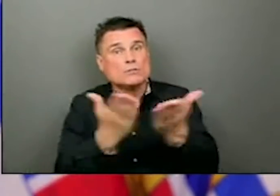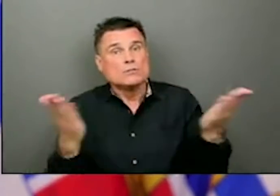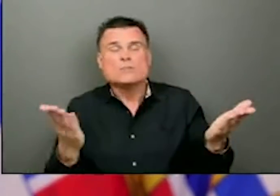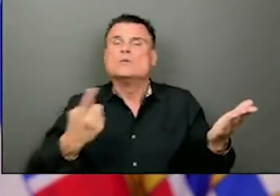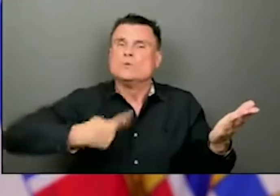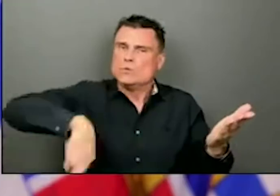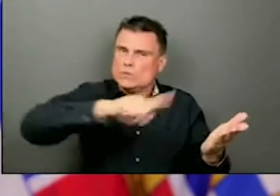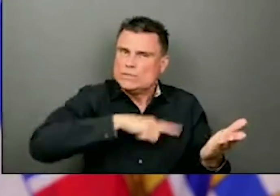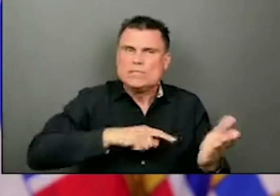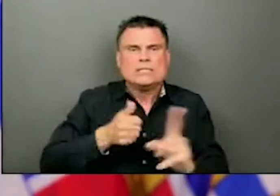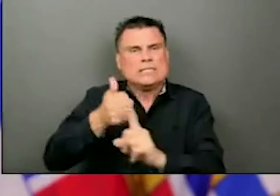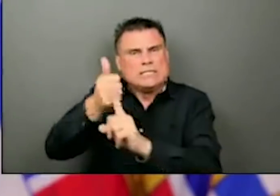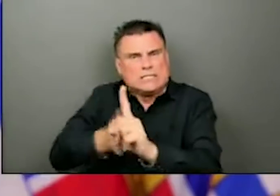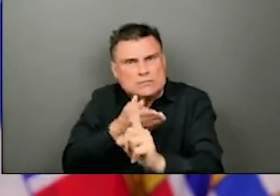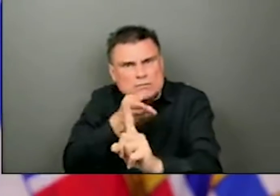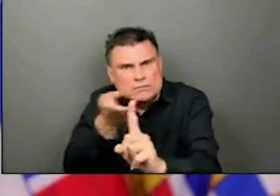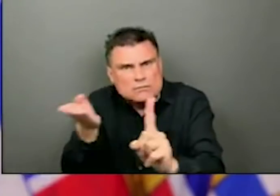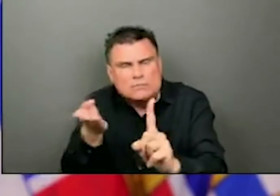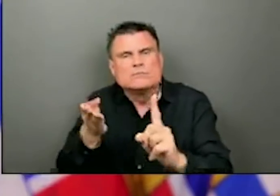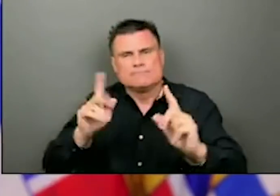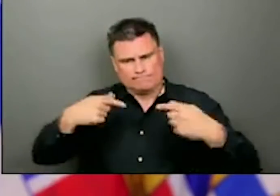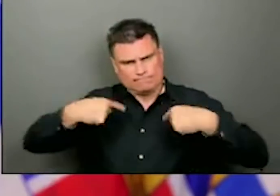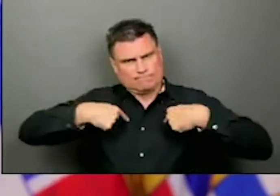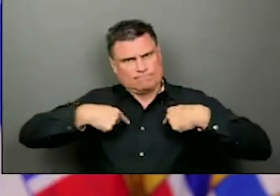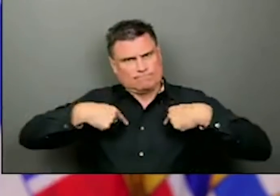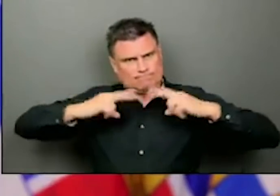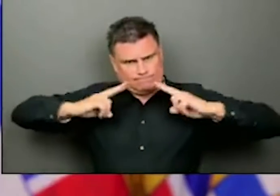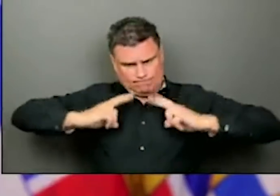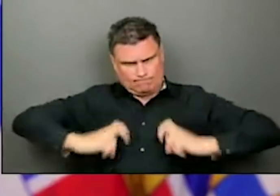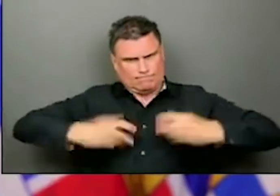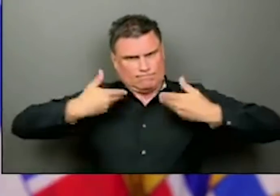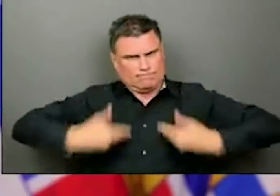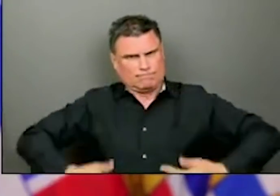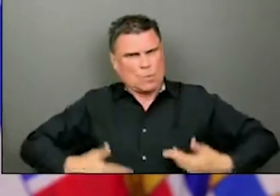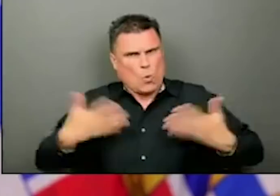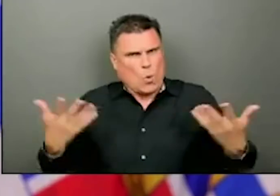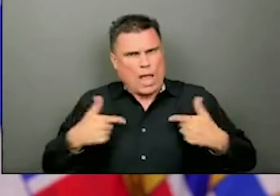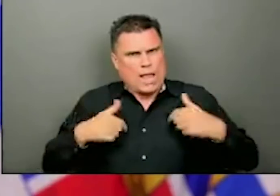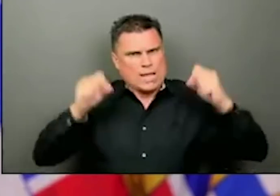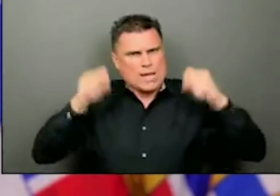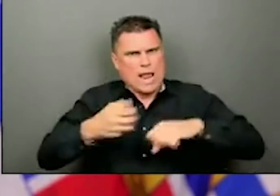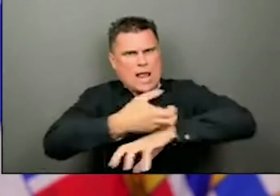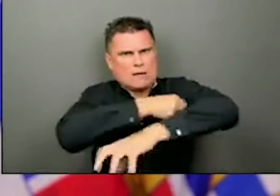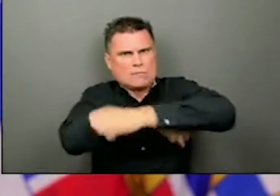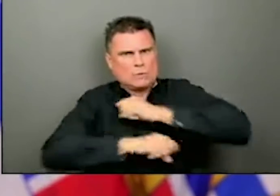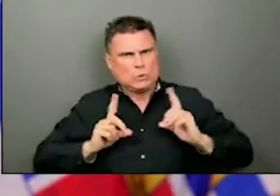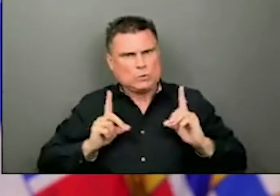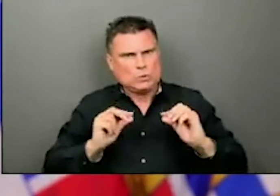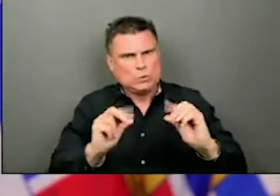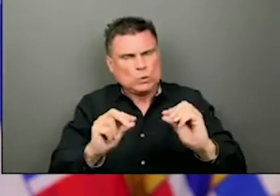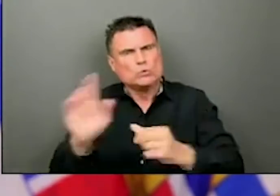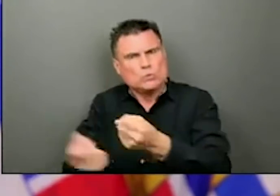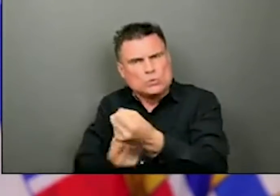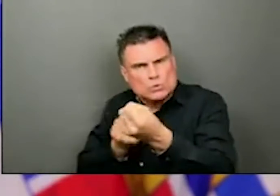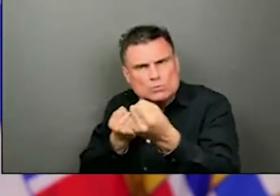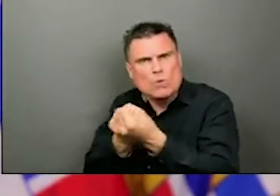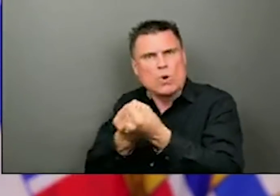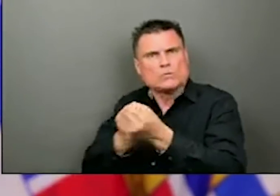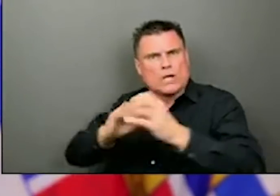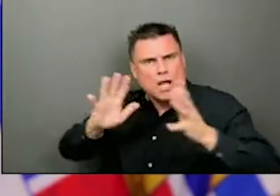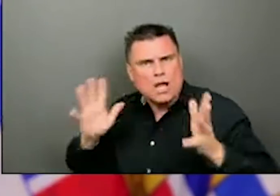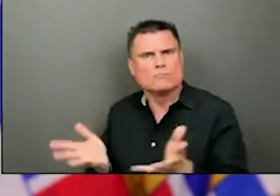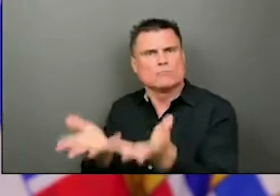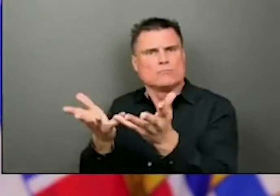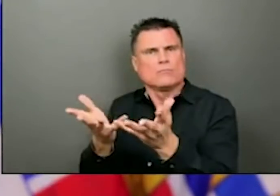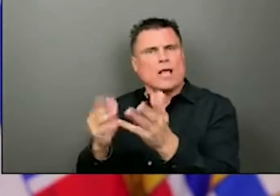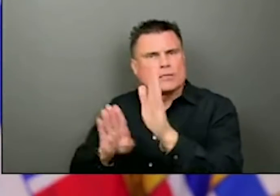to uphold the rights of Indigenous peoples? I'm very grateful that I have a team that is committed to